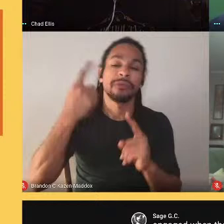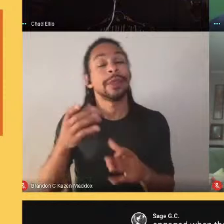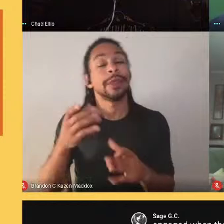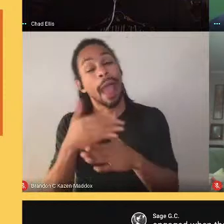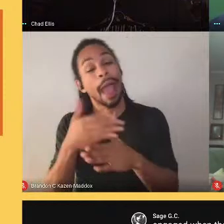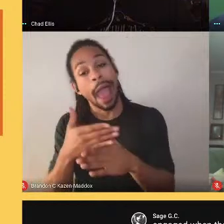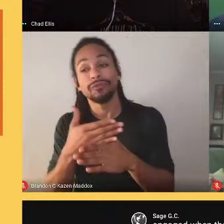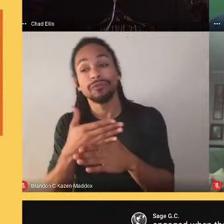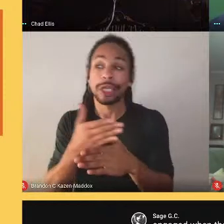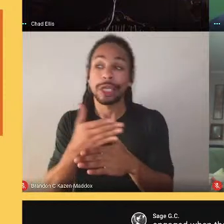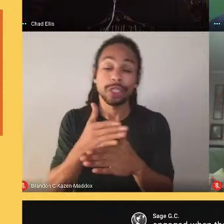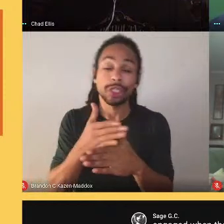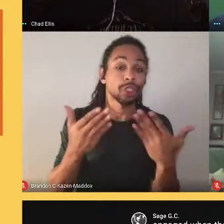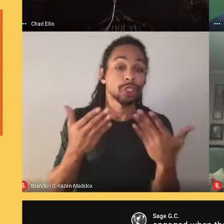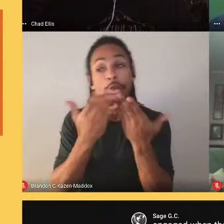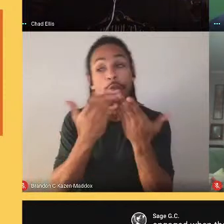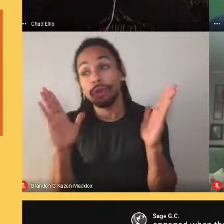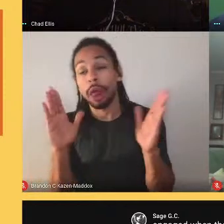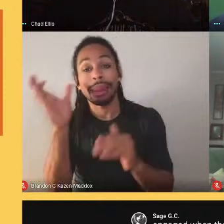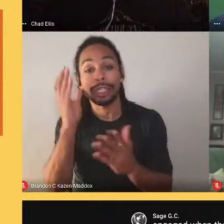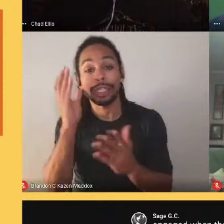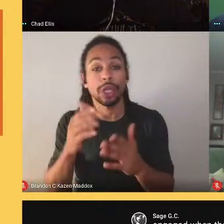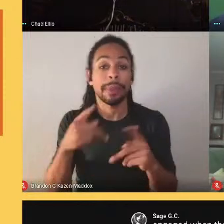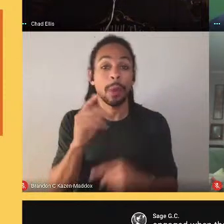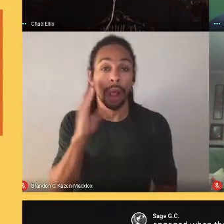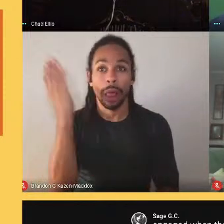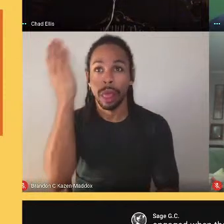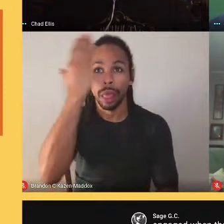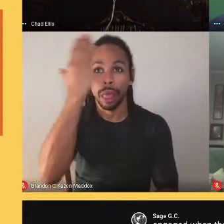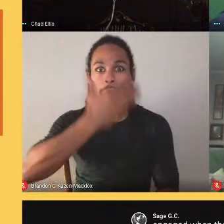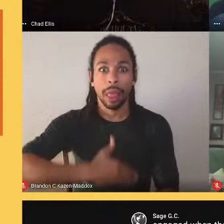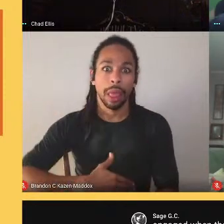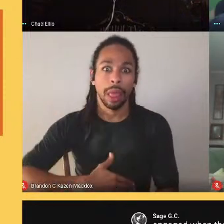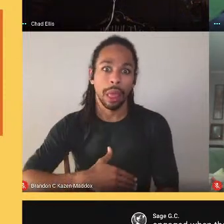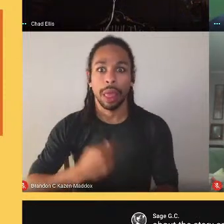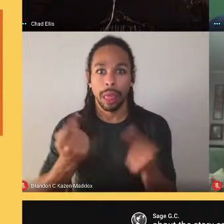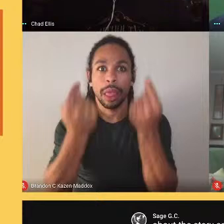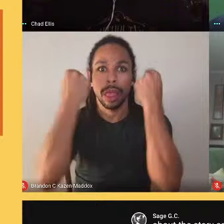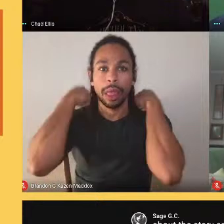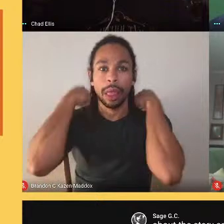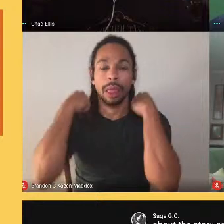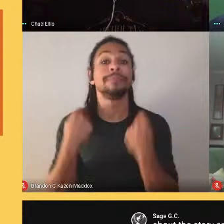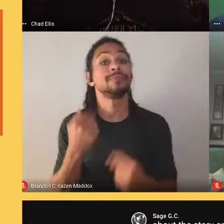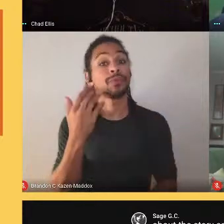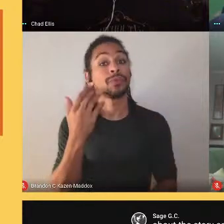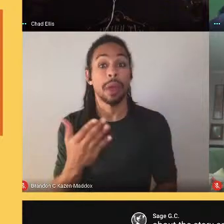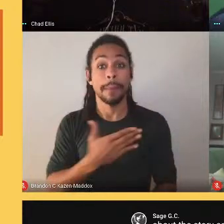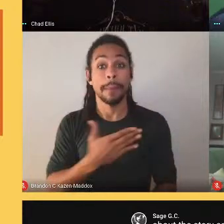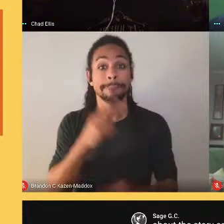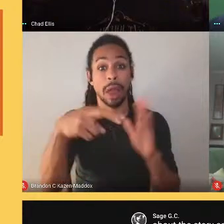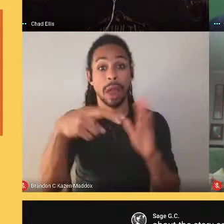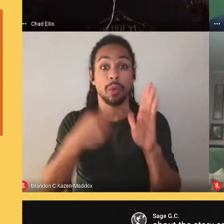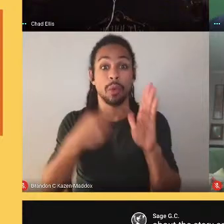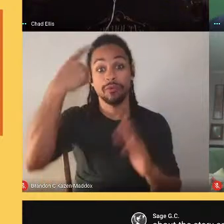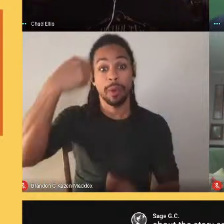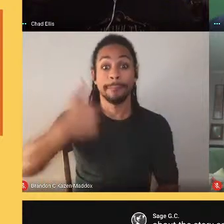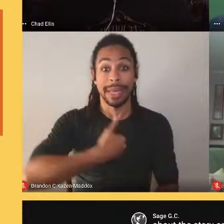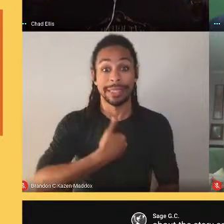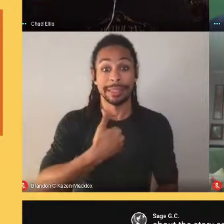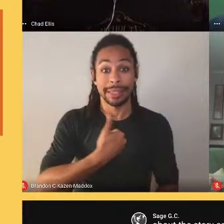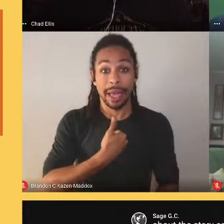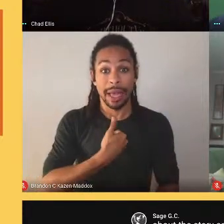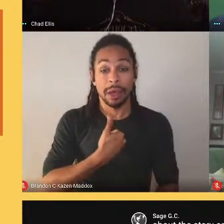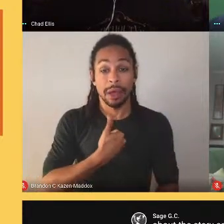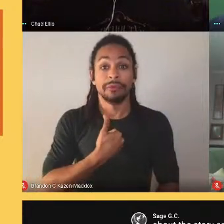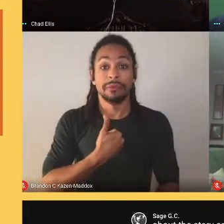kind of glaze over. So my rule for myself, as I've gone into each new series and 20 Sided Stories, has